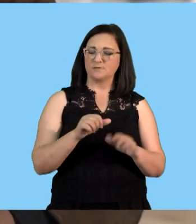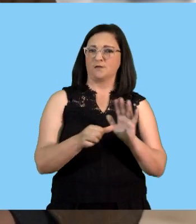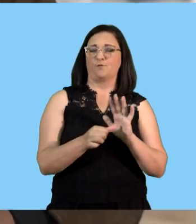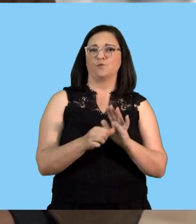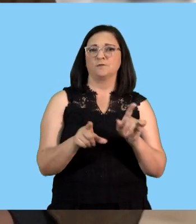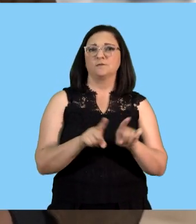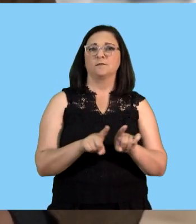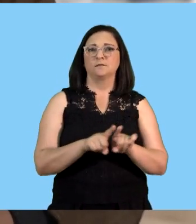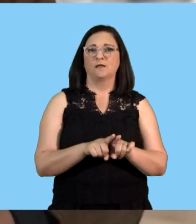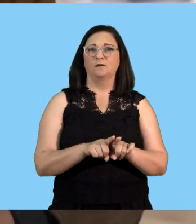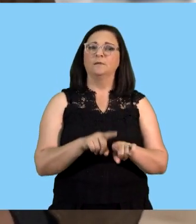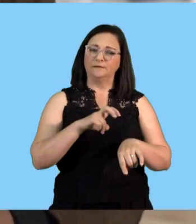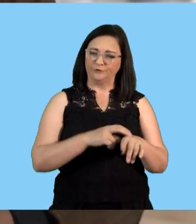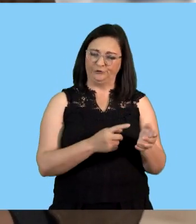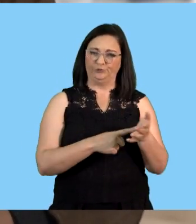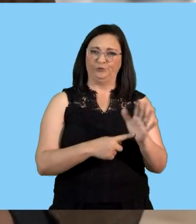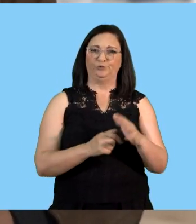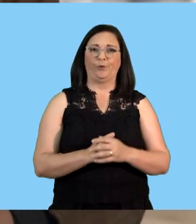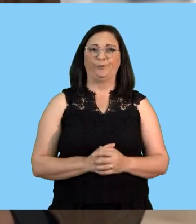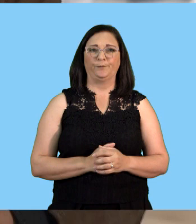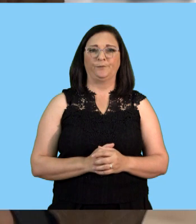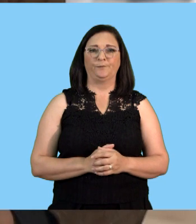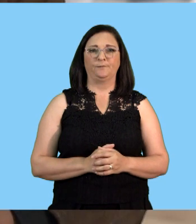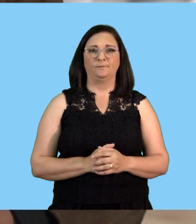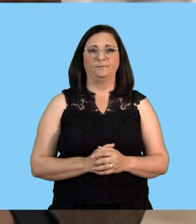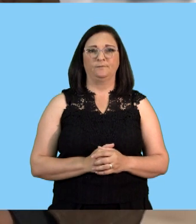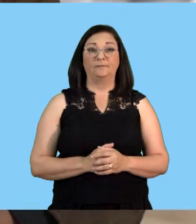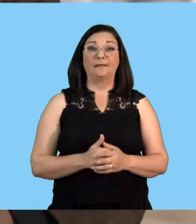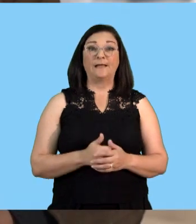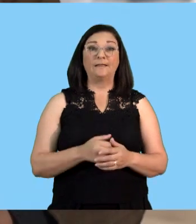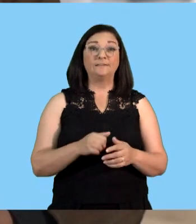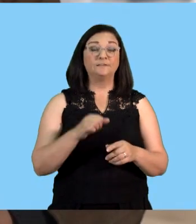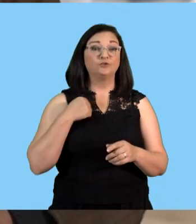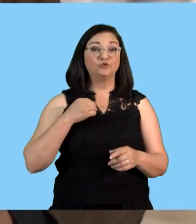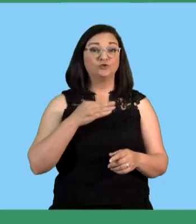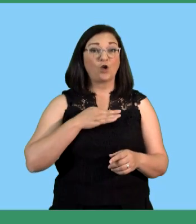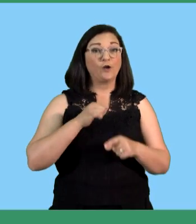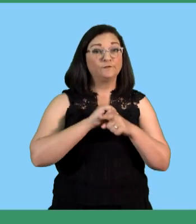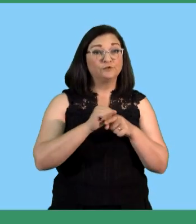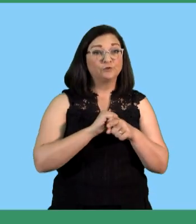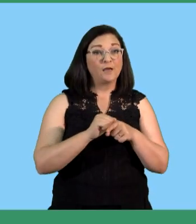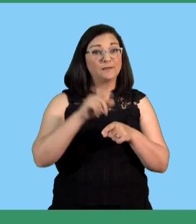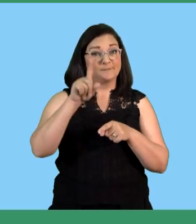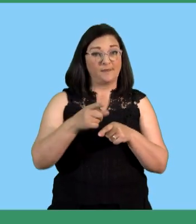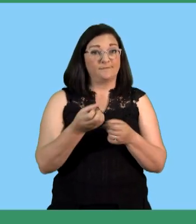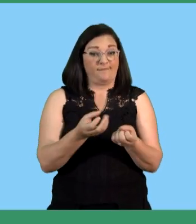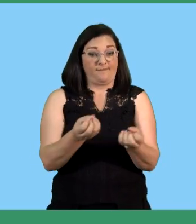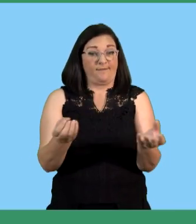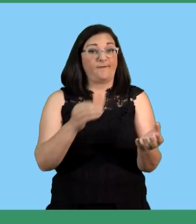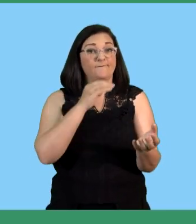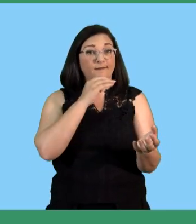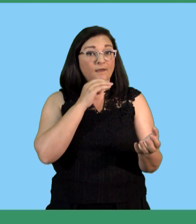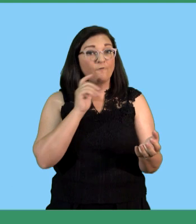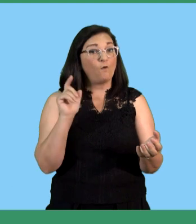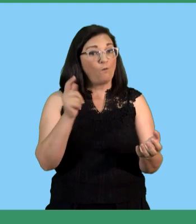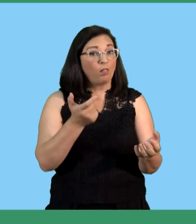needs to be disclosed. Provide adequate training to staff on the CPA. Adequate could mean